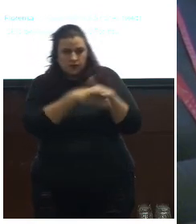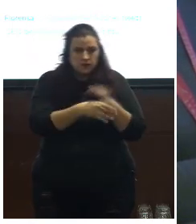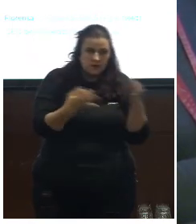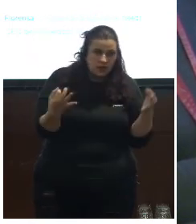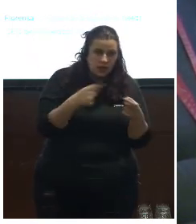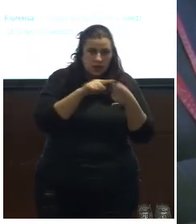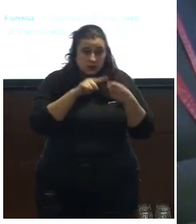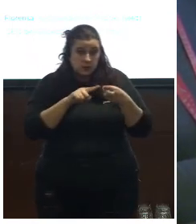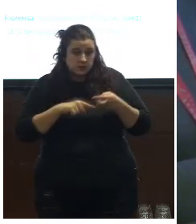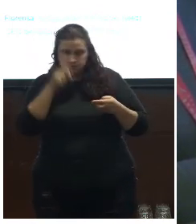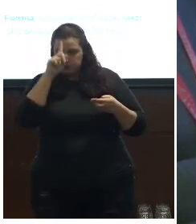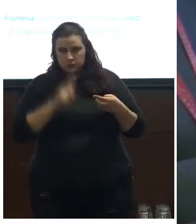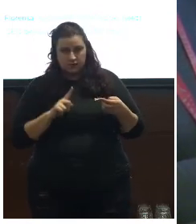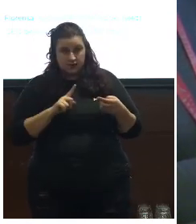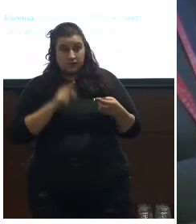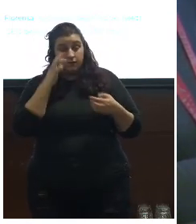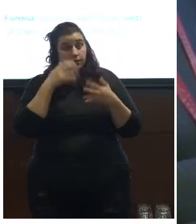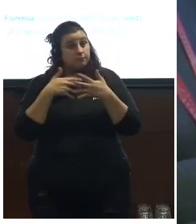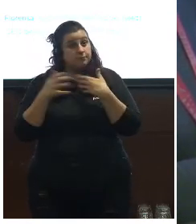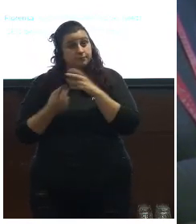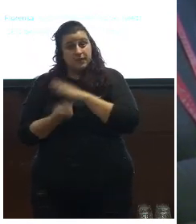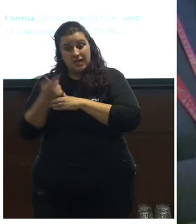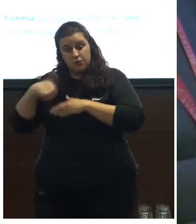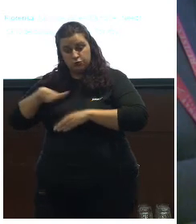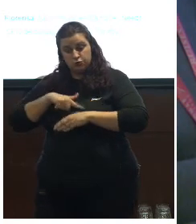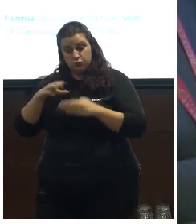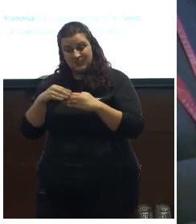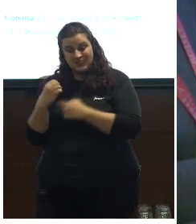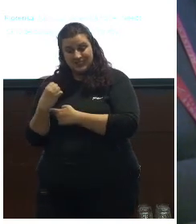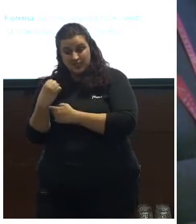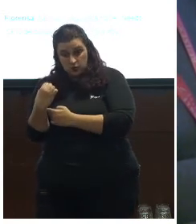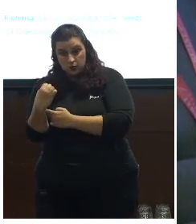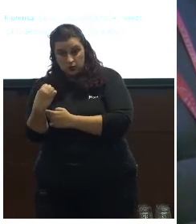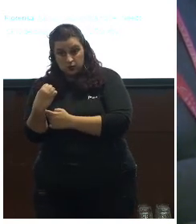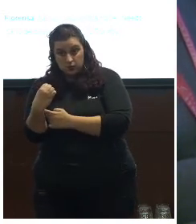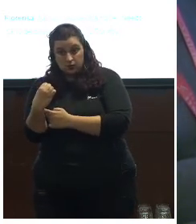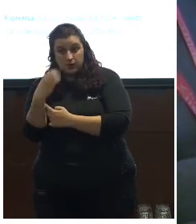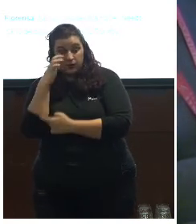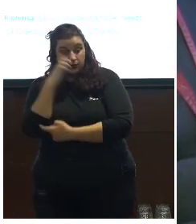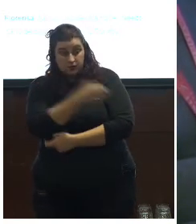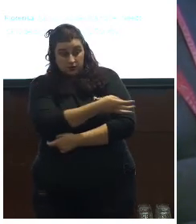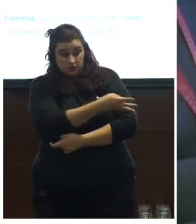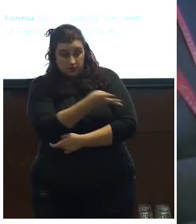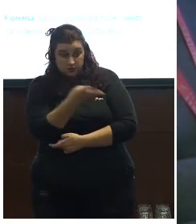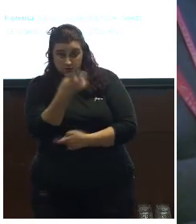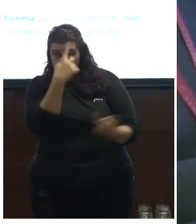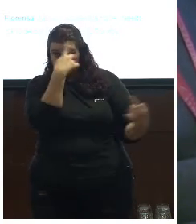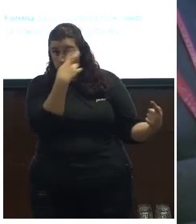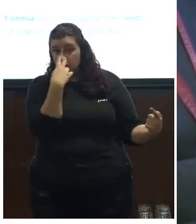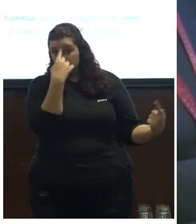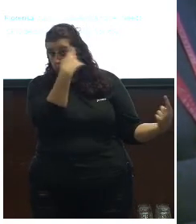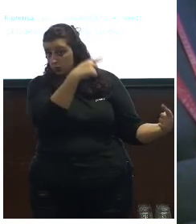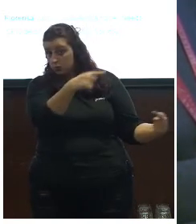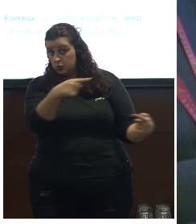helping clients, but they always need to go to other agents and need to do more searching. And I think it would be very nice in the future if there could